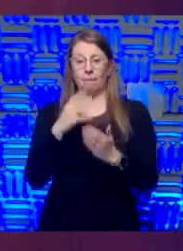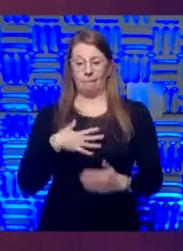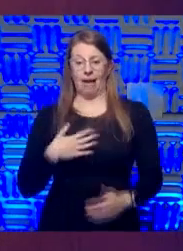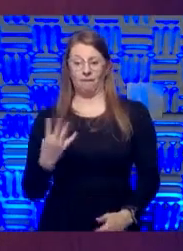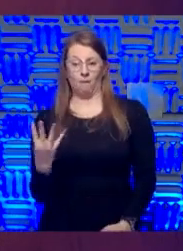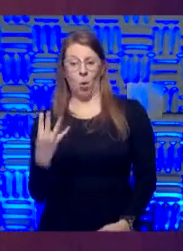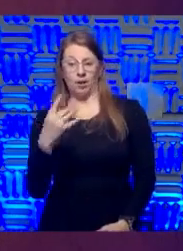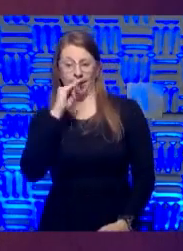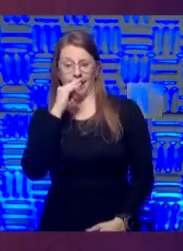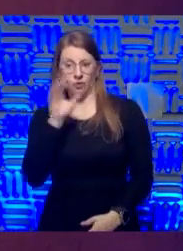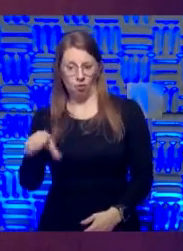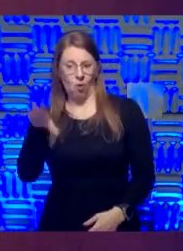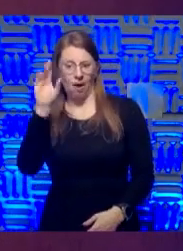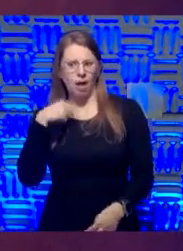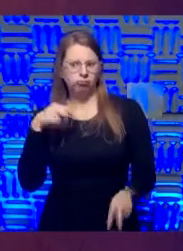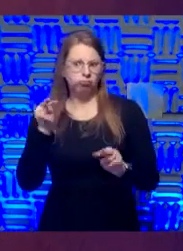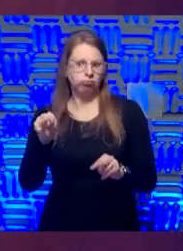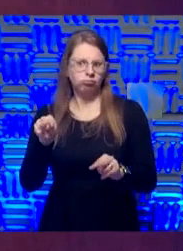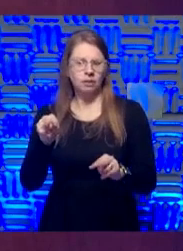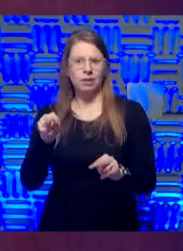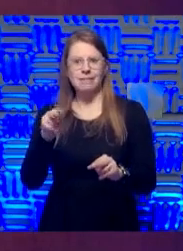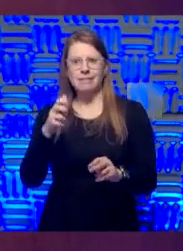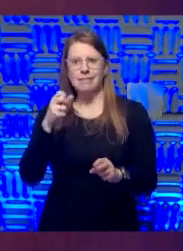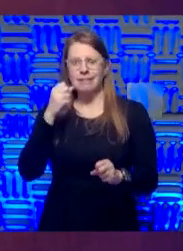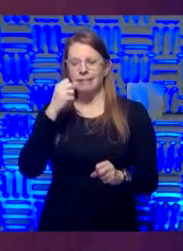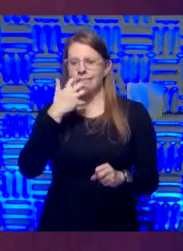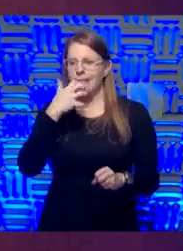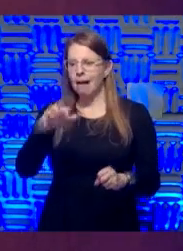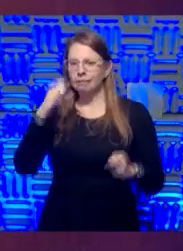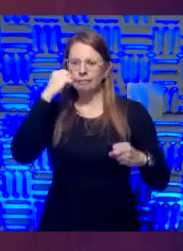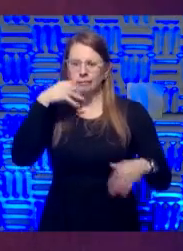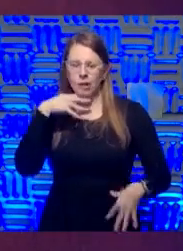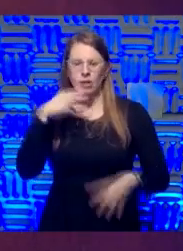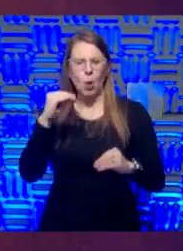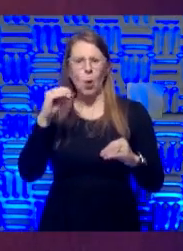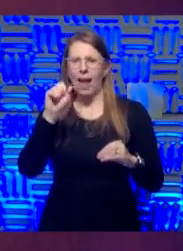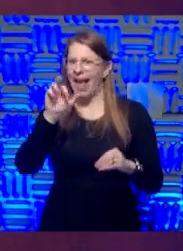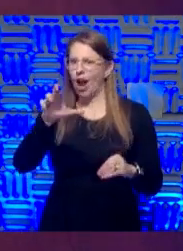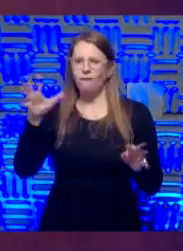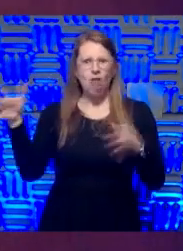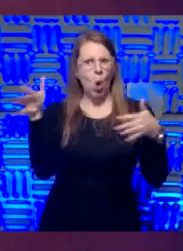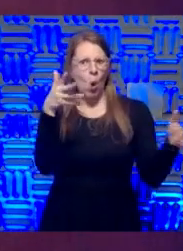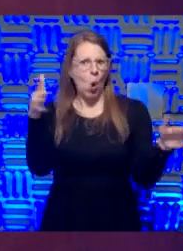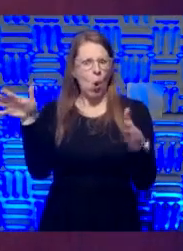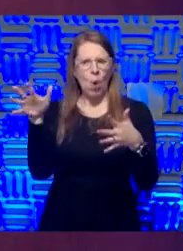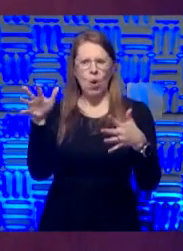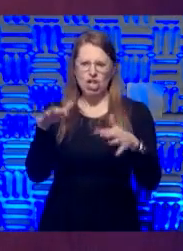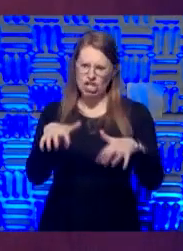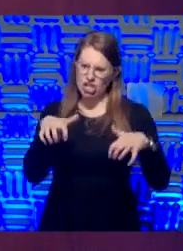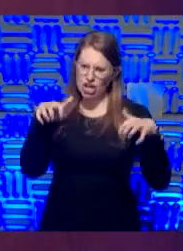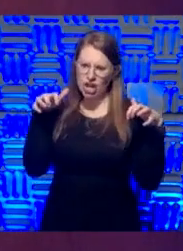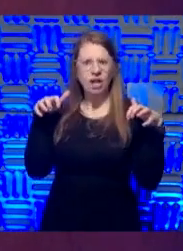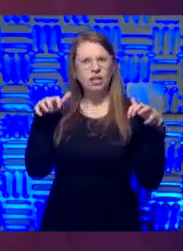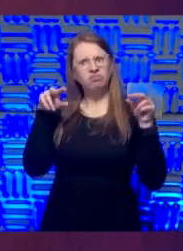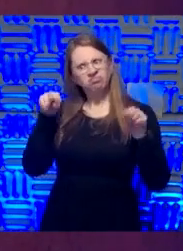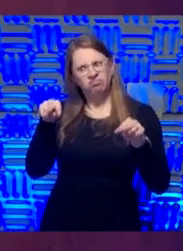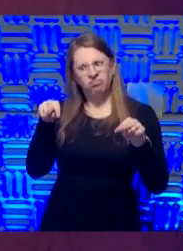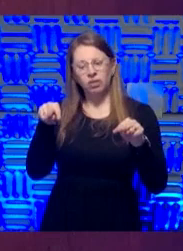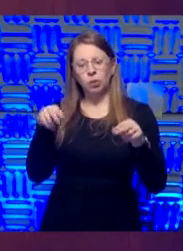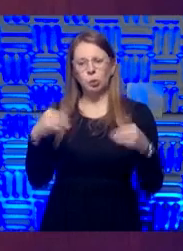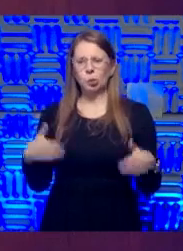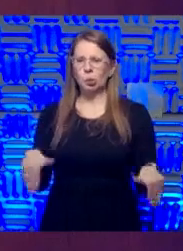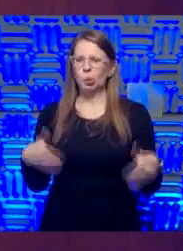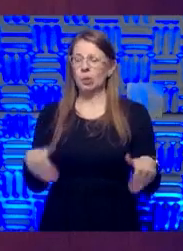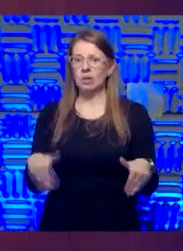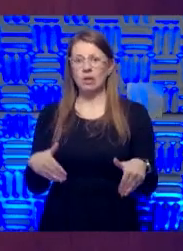do when they're growing up, I think of those hot, sweaty gyms with no airflow, with packed in the bleachers, and I'm thinking that is a place